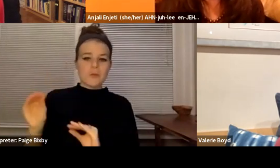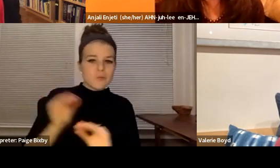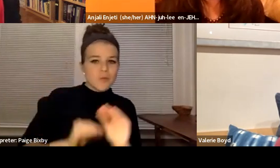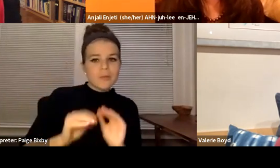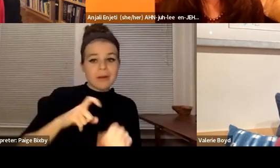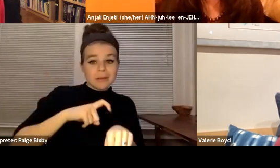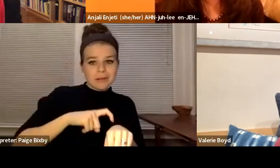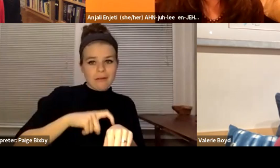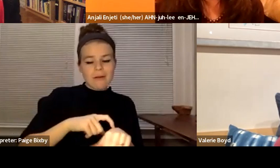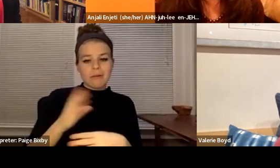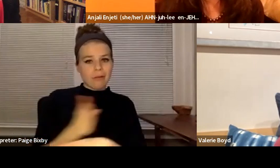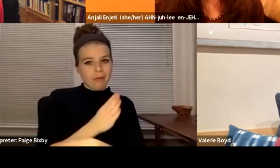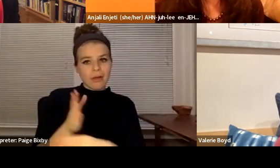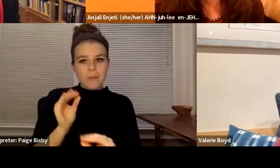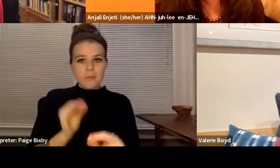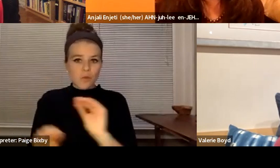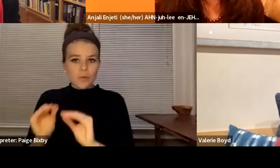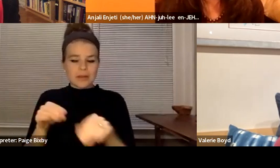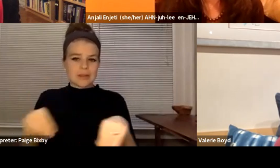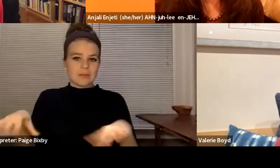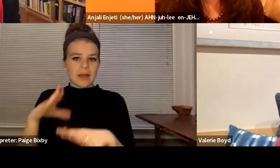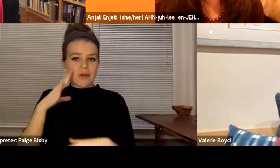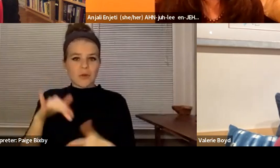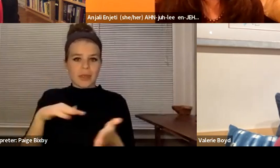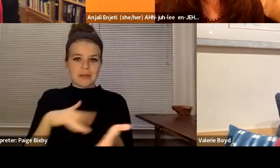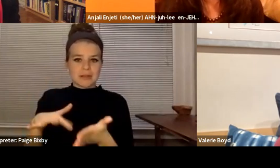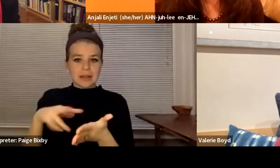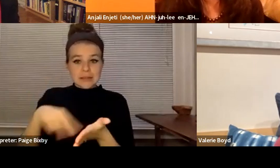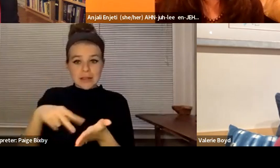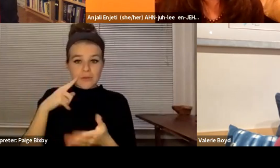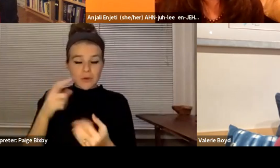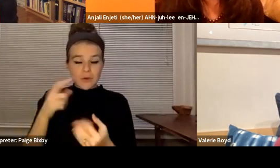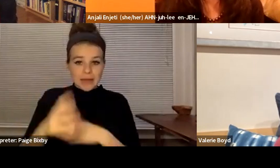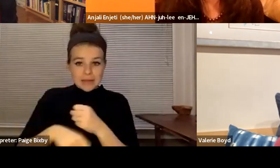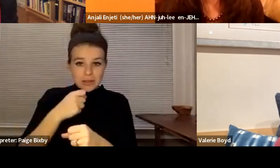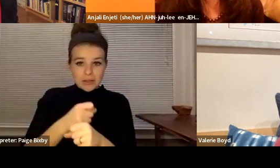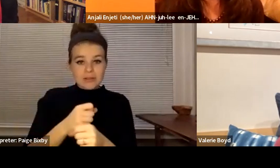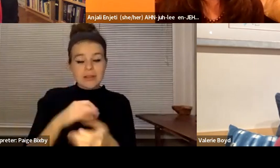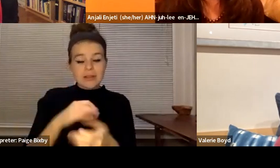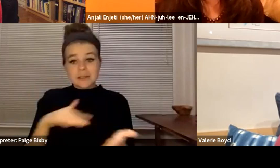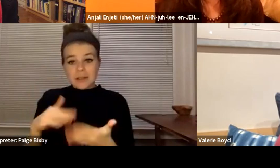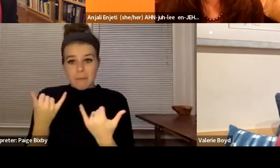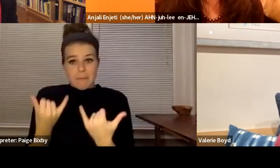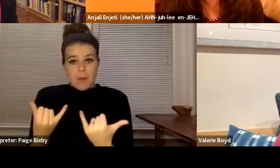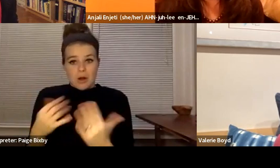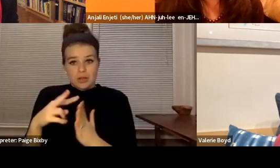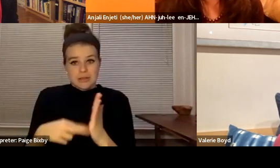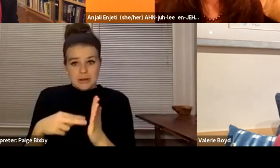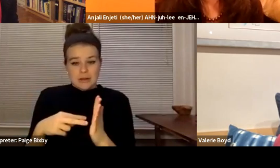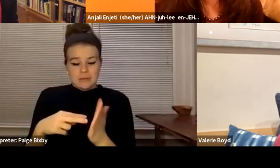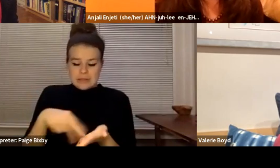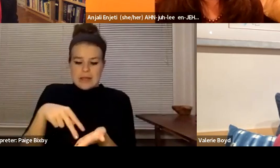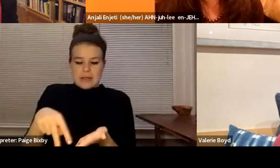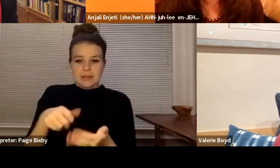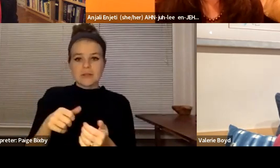space. And I knew that having studied dance for many years, and especially having studied modern dance with Garth Fagan Dance, was part of my aesthetic